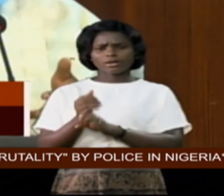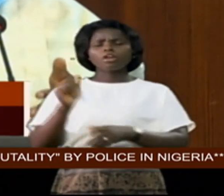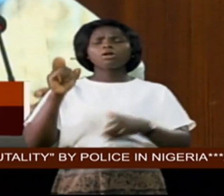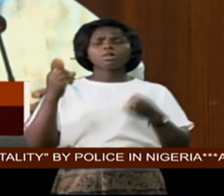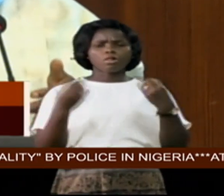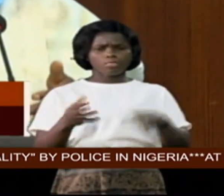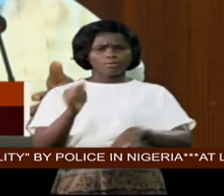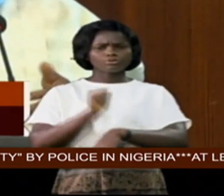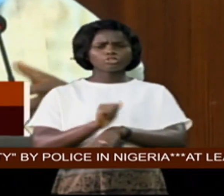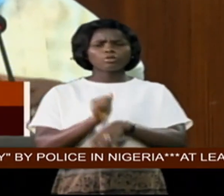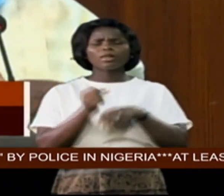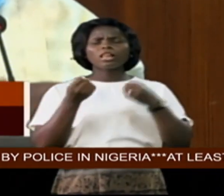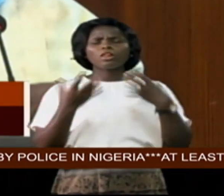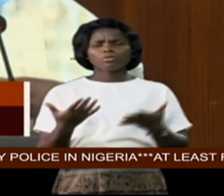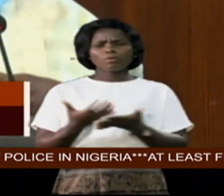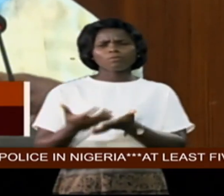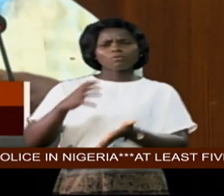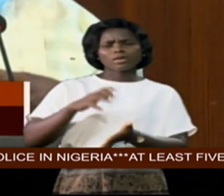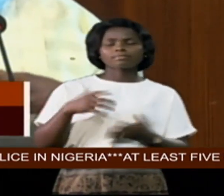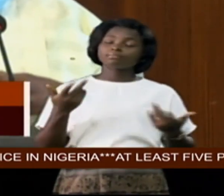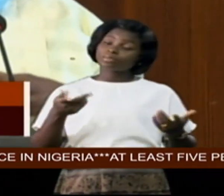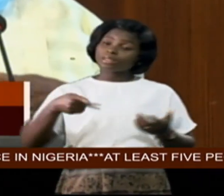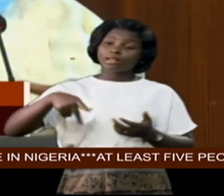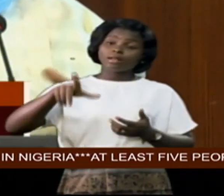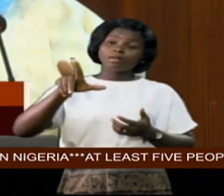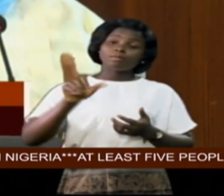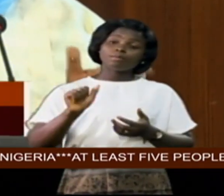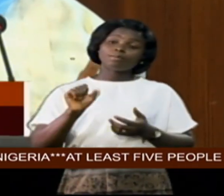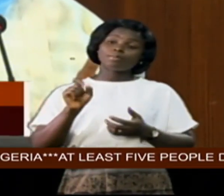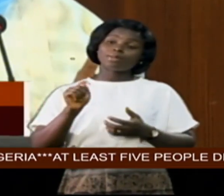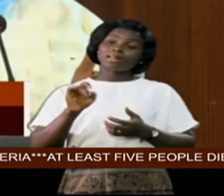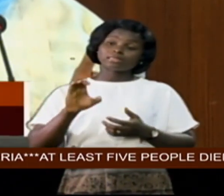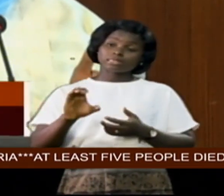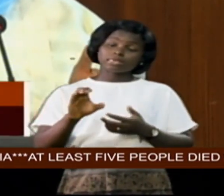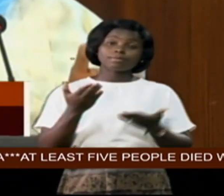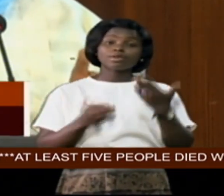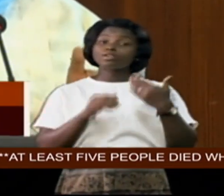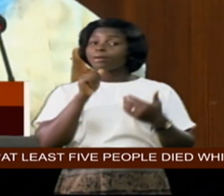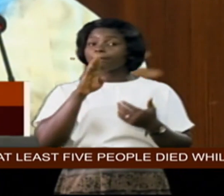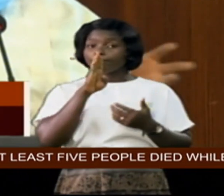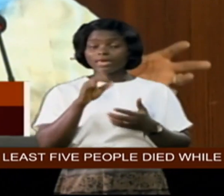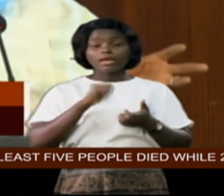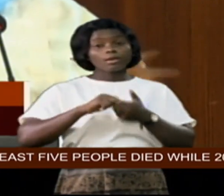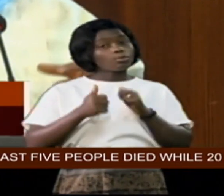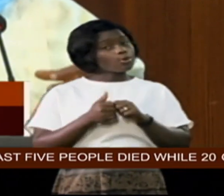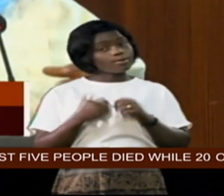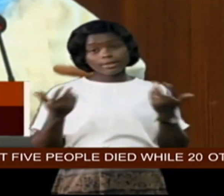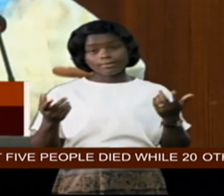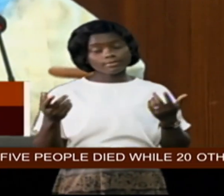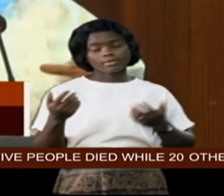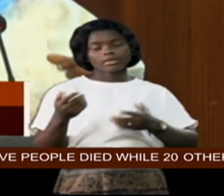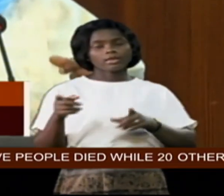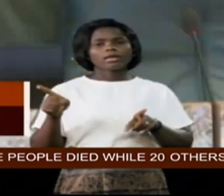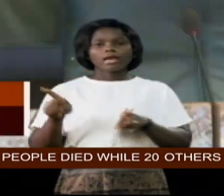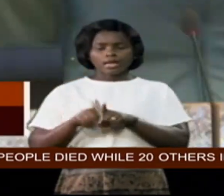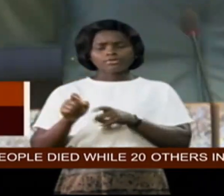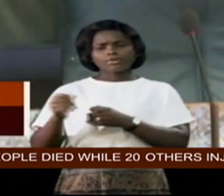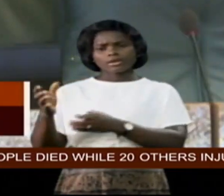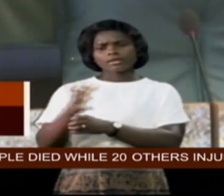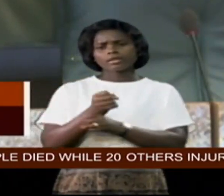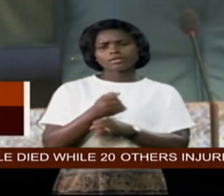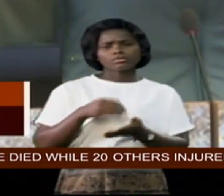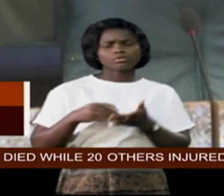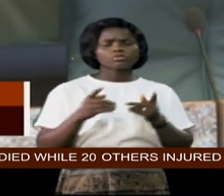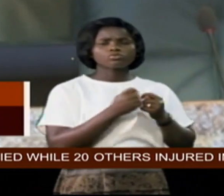So plastic may no longer be really a menace as far as waste is concerned if we can harness it and get it all together.